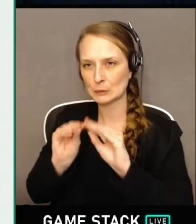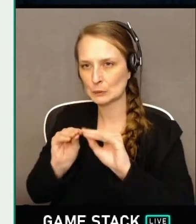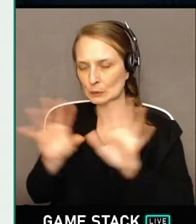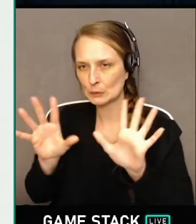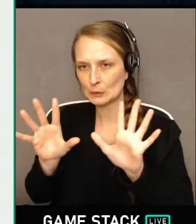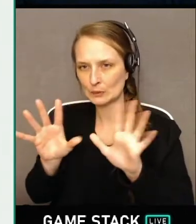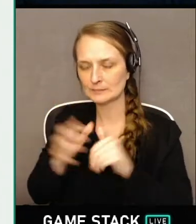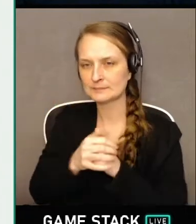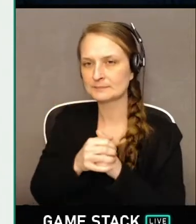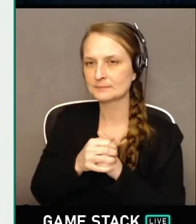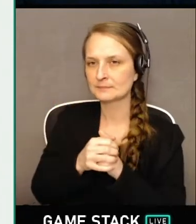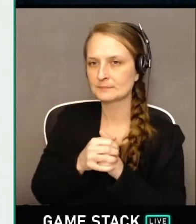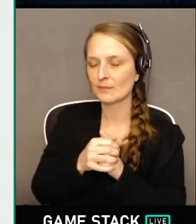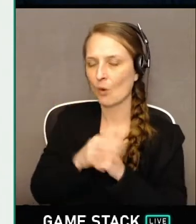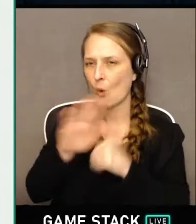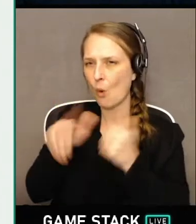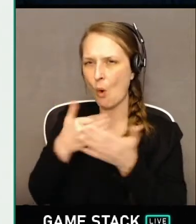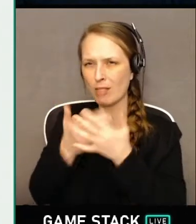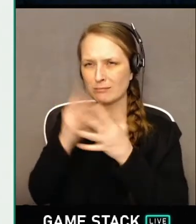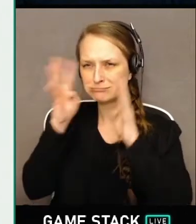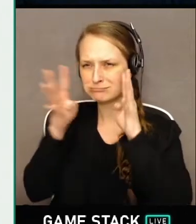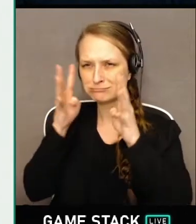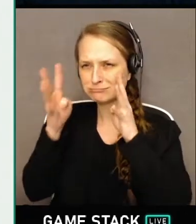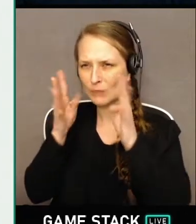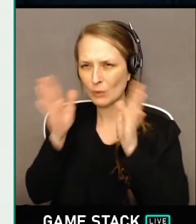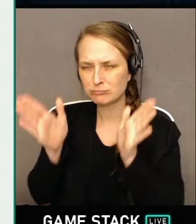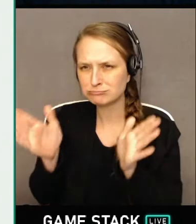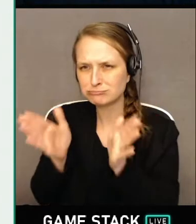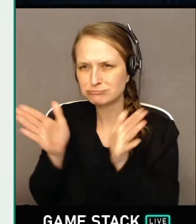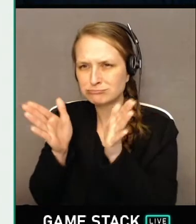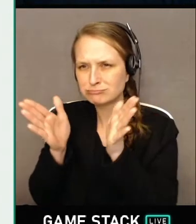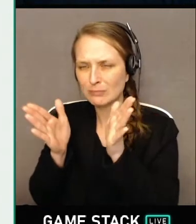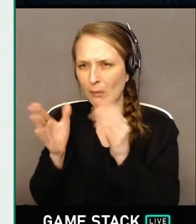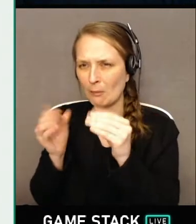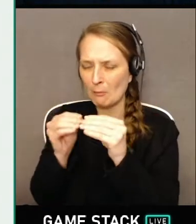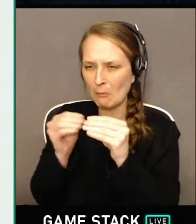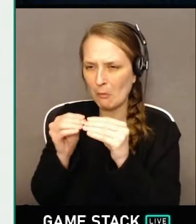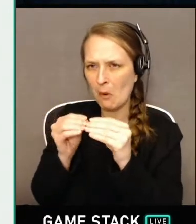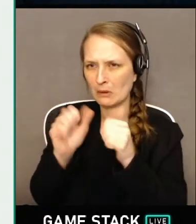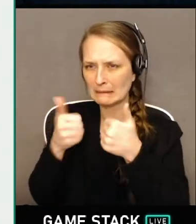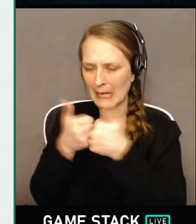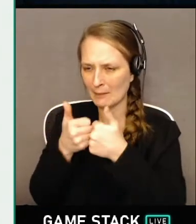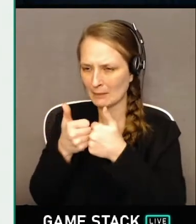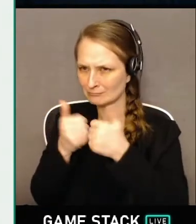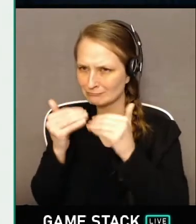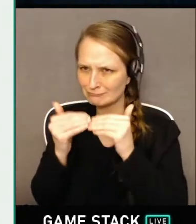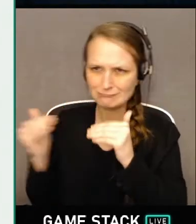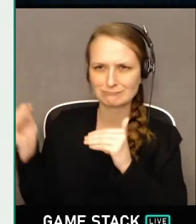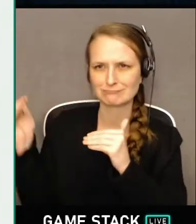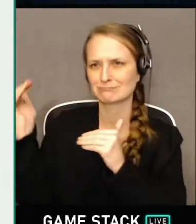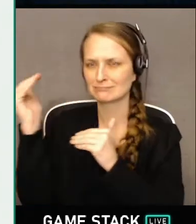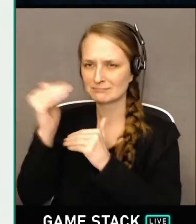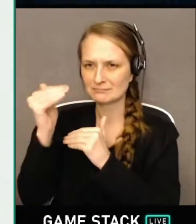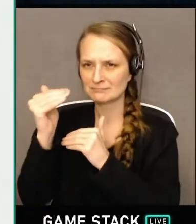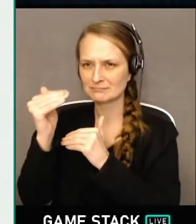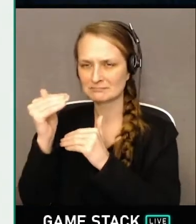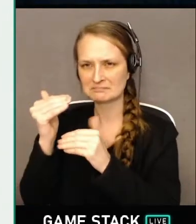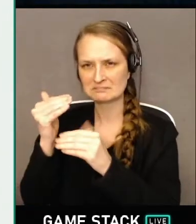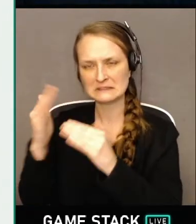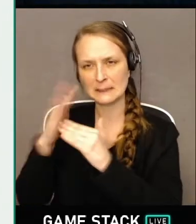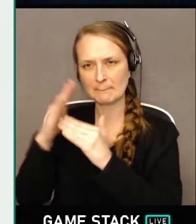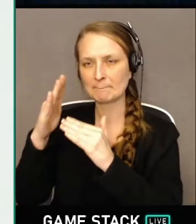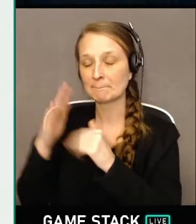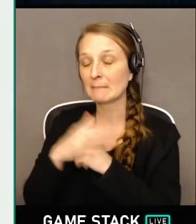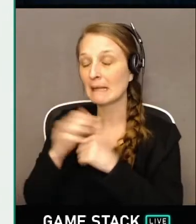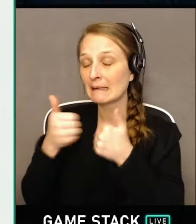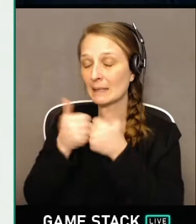All these innovations push video games to be immersive at a new level. Game developers are embracing this